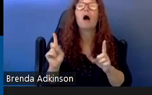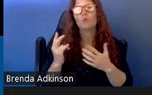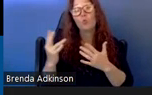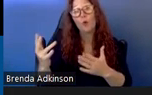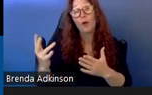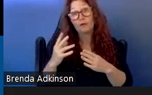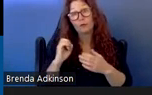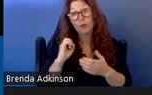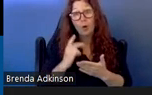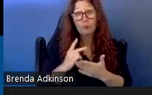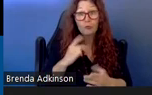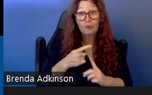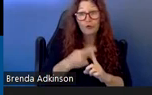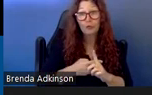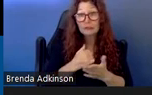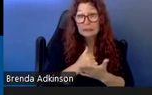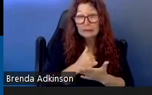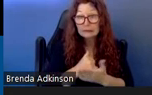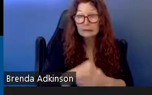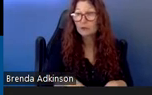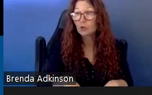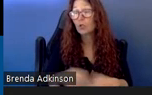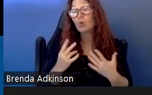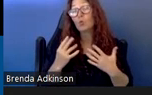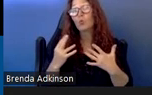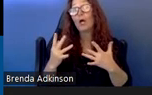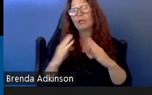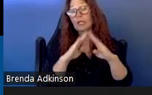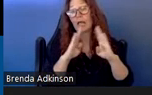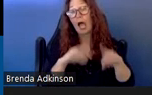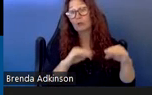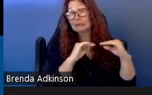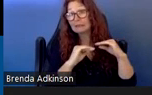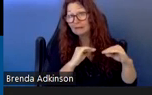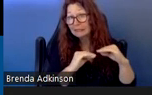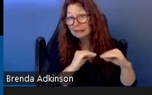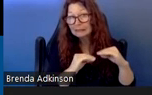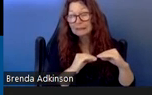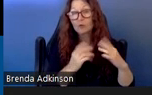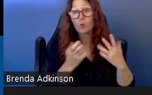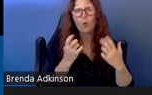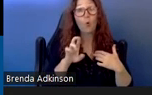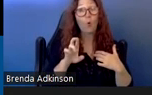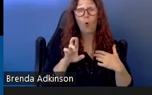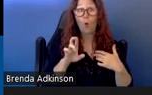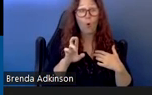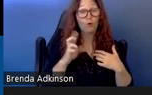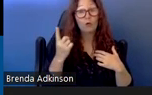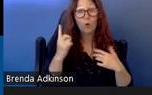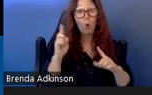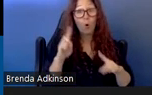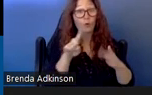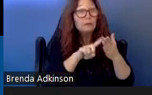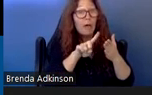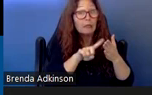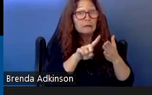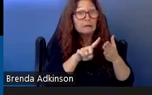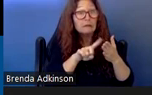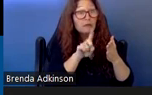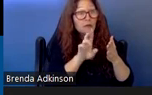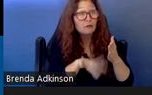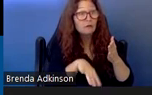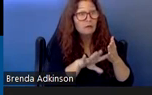completing their home repairs so that they can return home, or having an inspection and finding out that their home